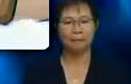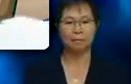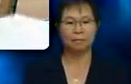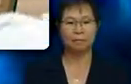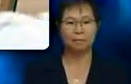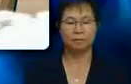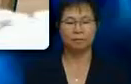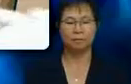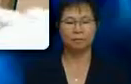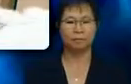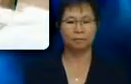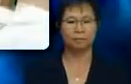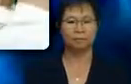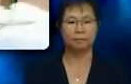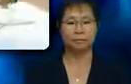Whoa!